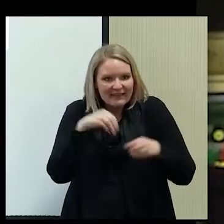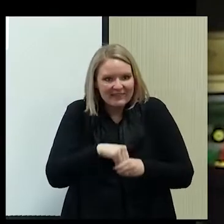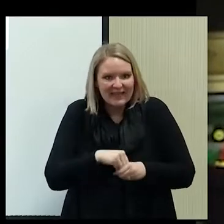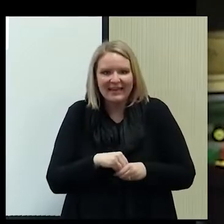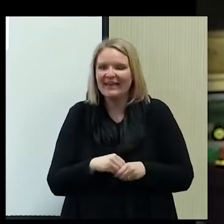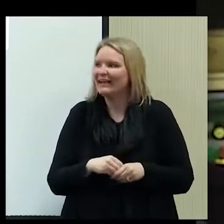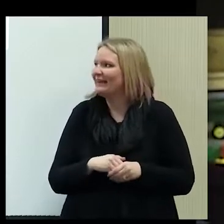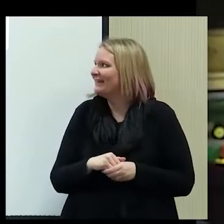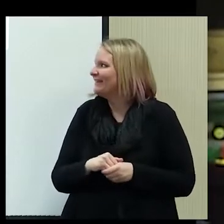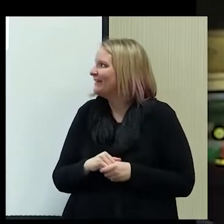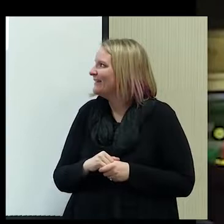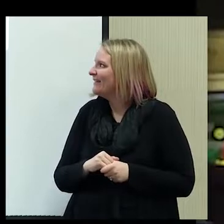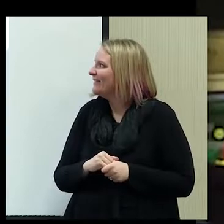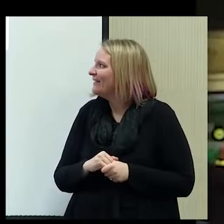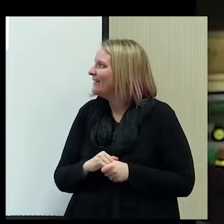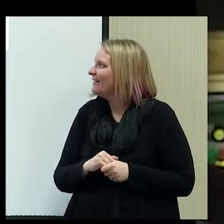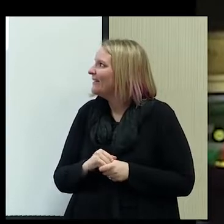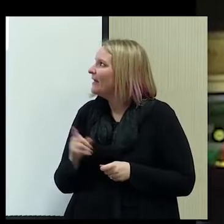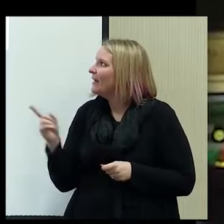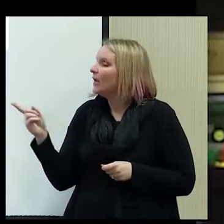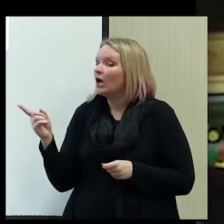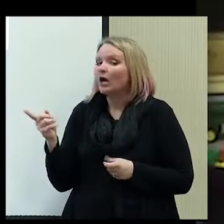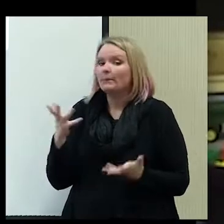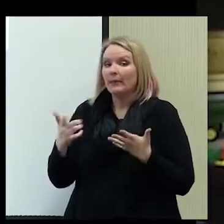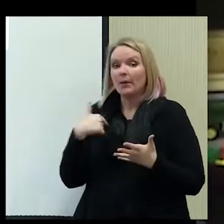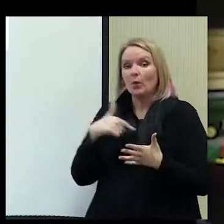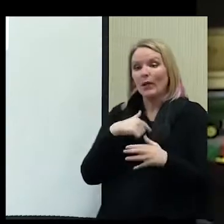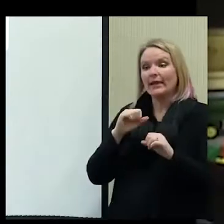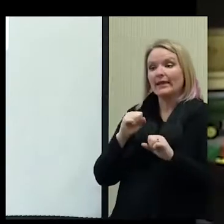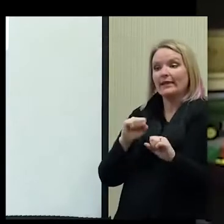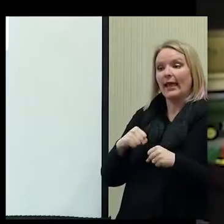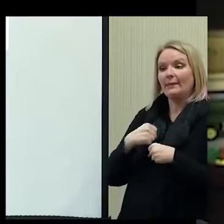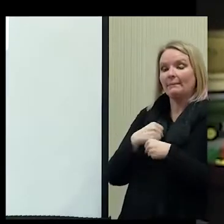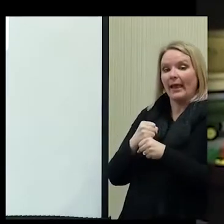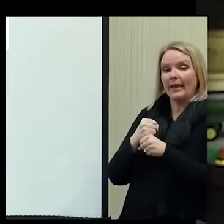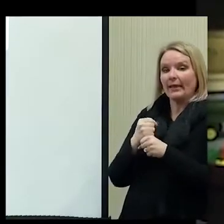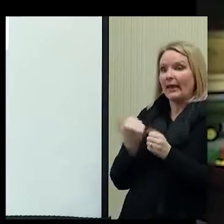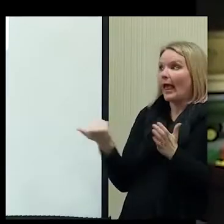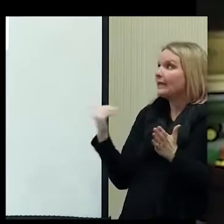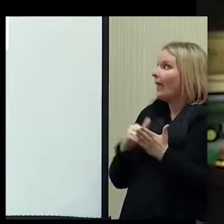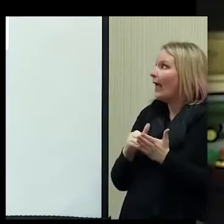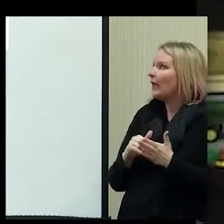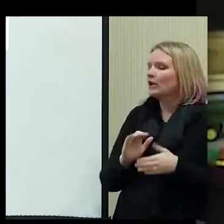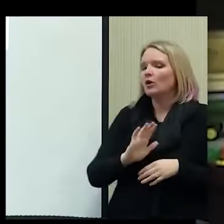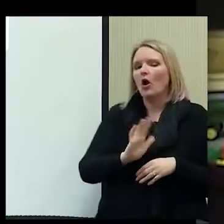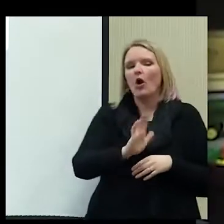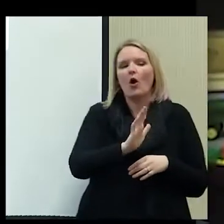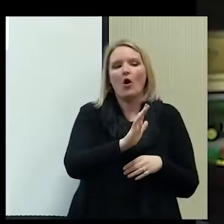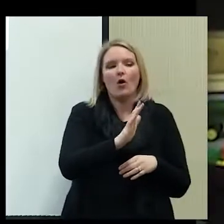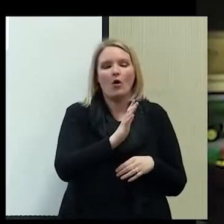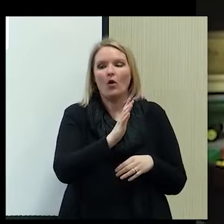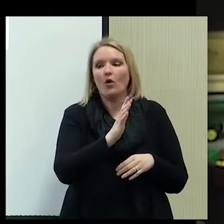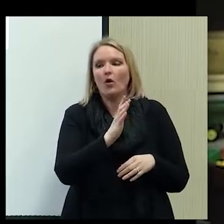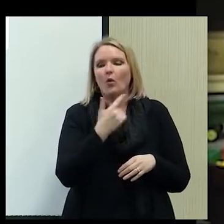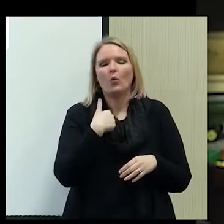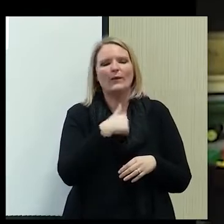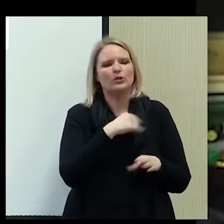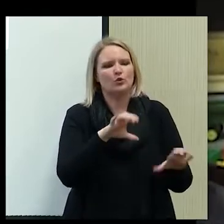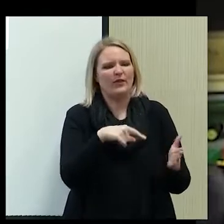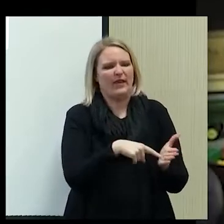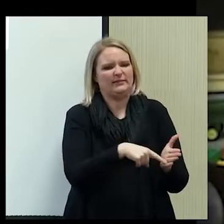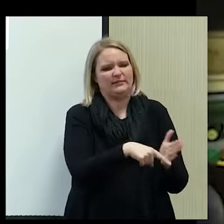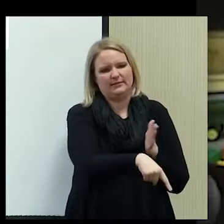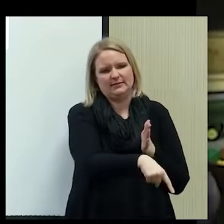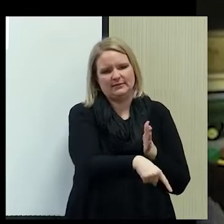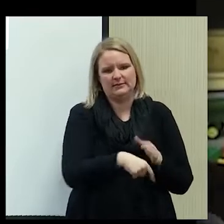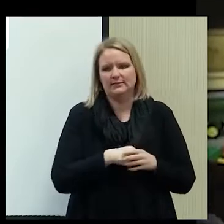How about we make it like this? Probably we can make it be tower like this. No, how about we do it